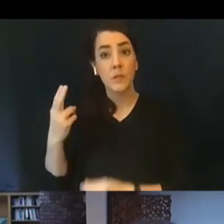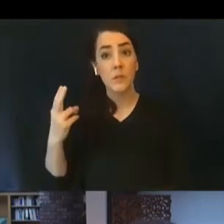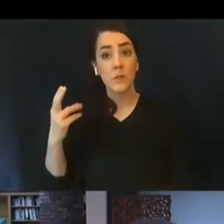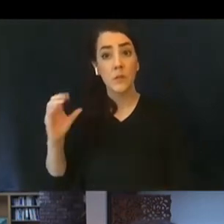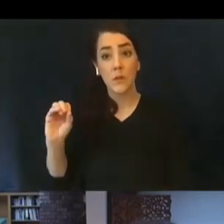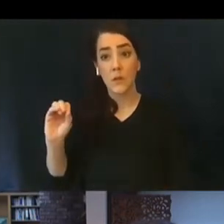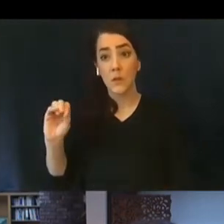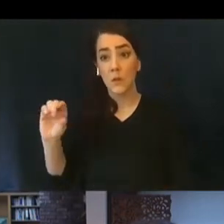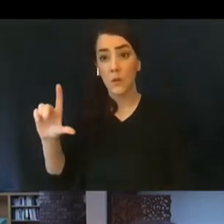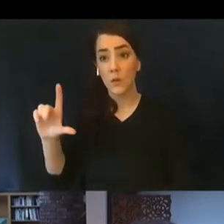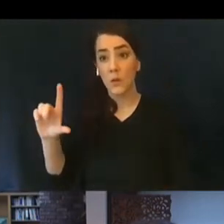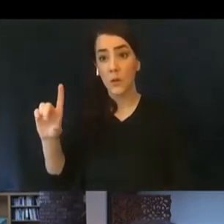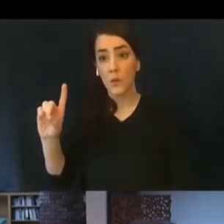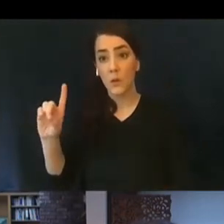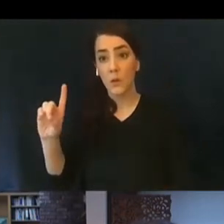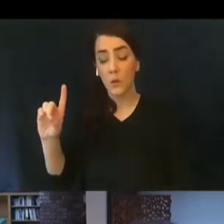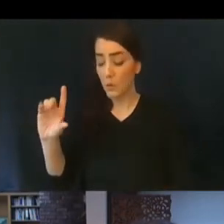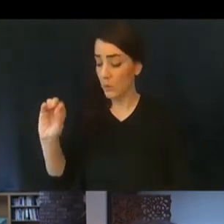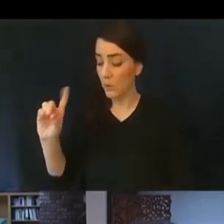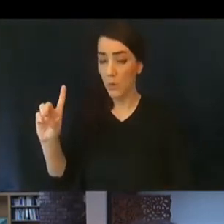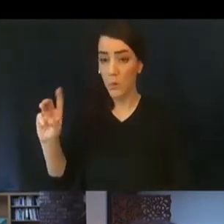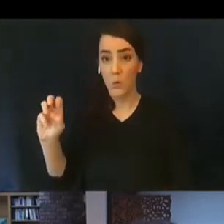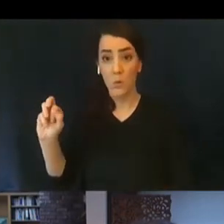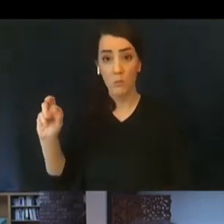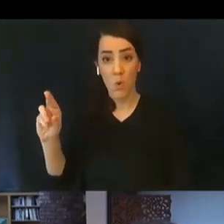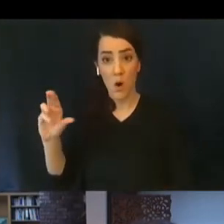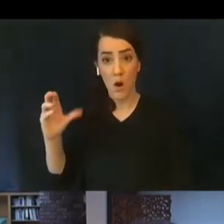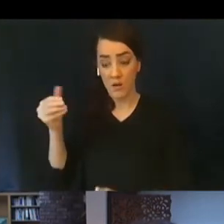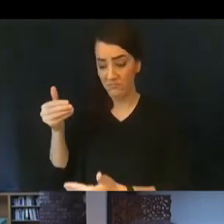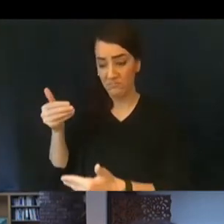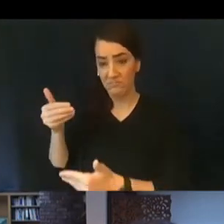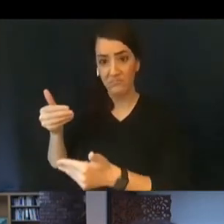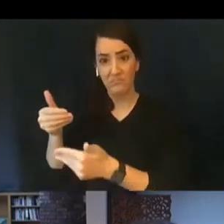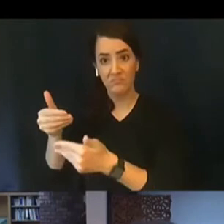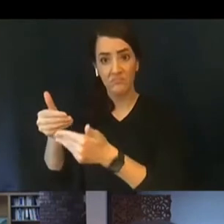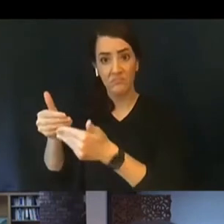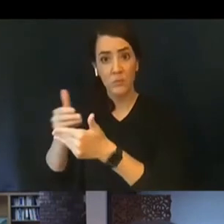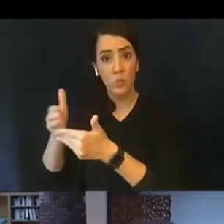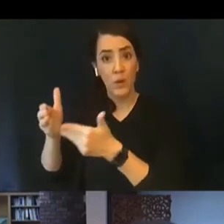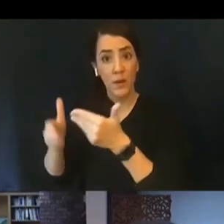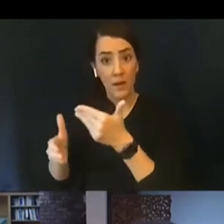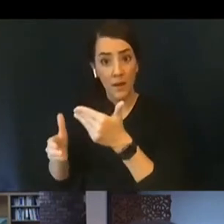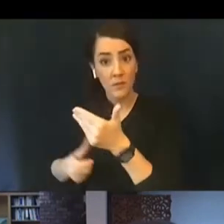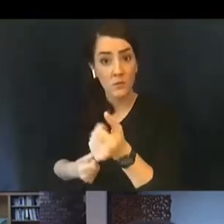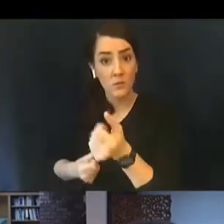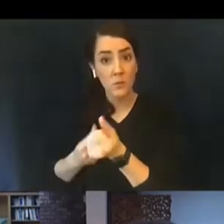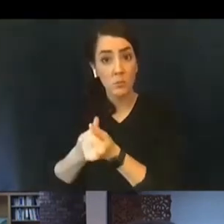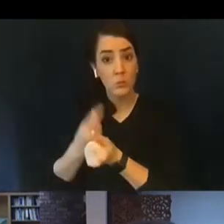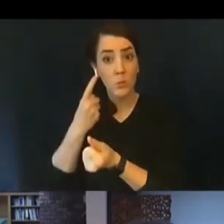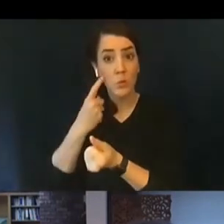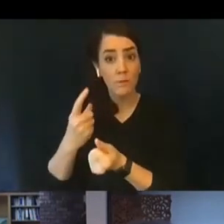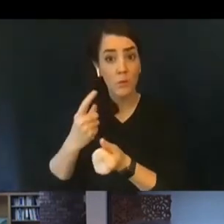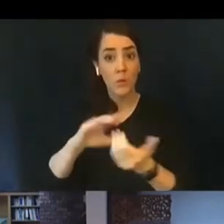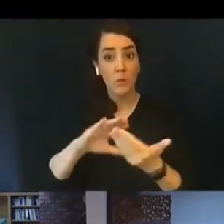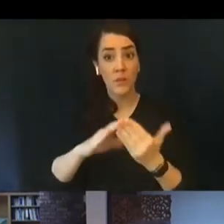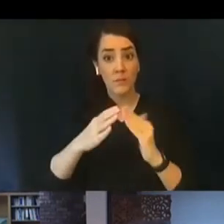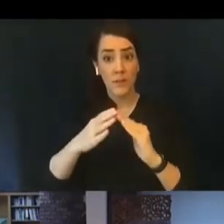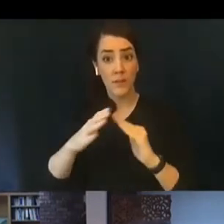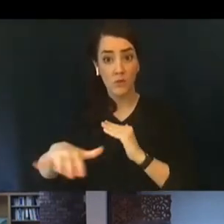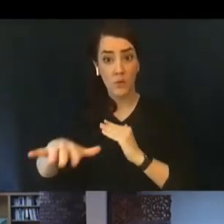end and relief came to the villages, she mentioned that only those families who